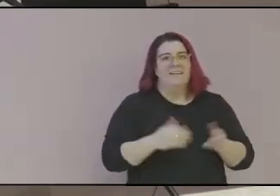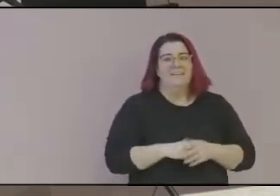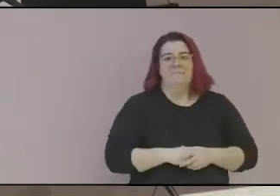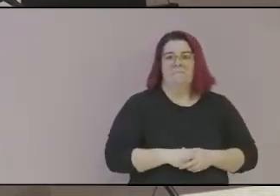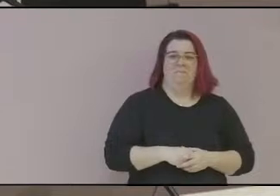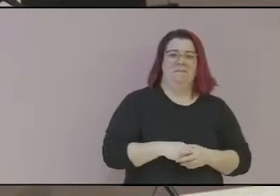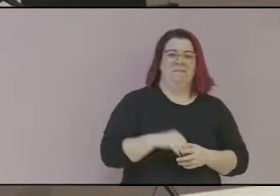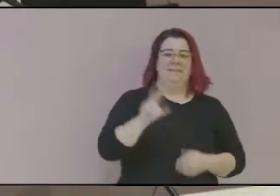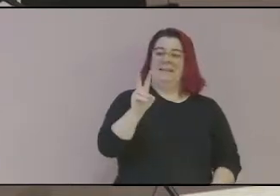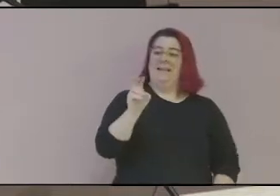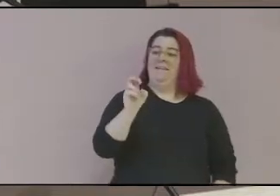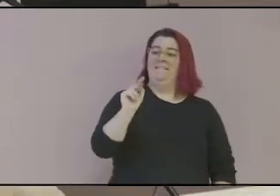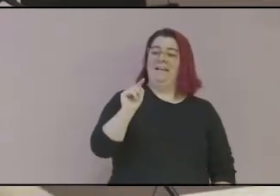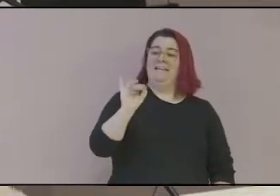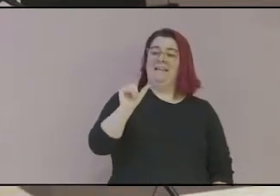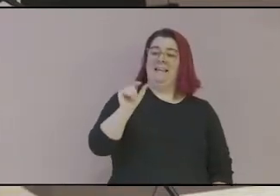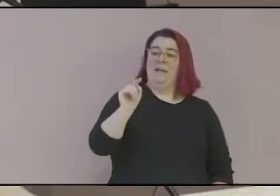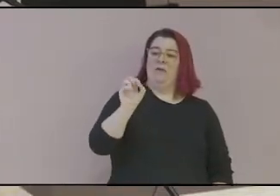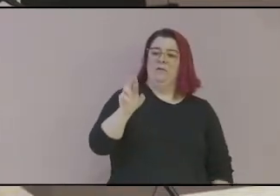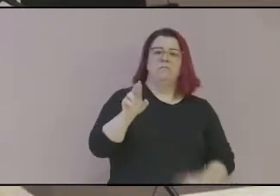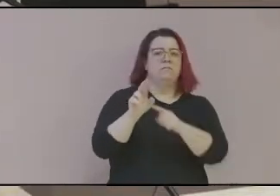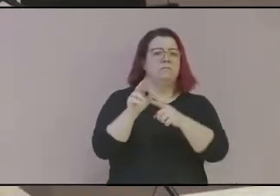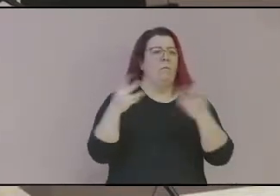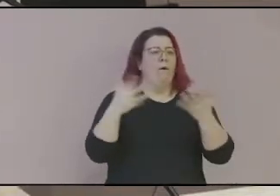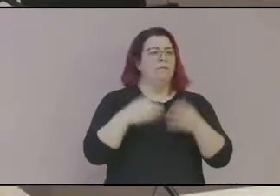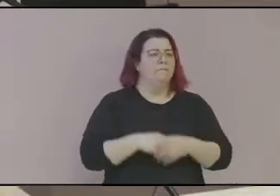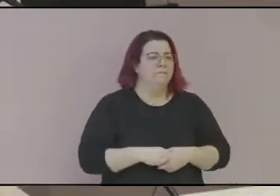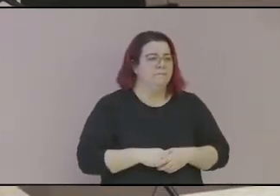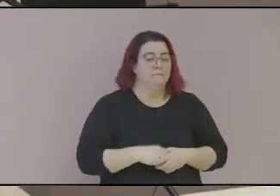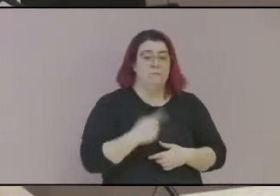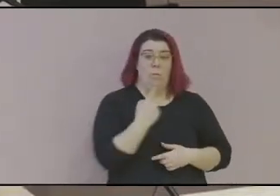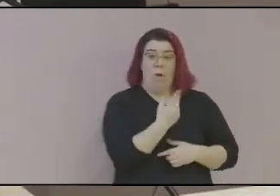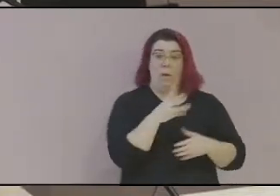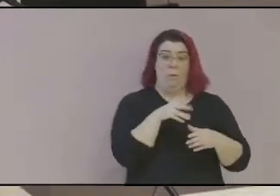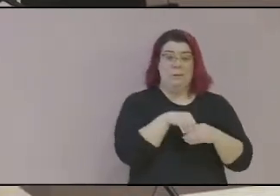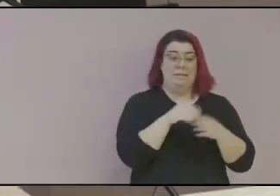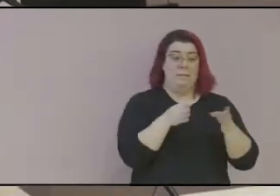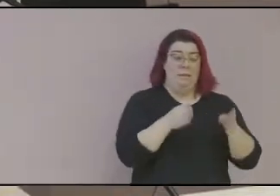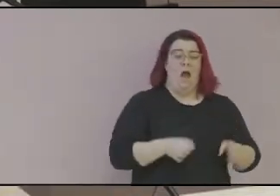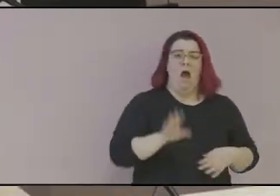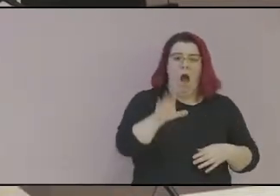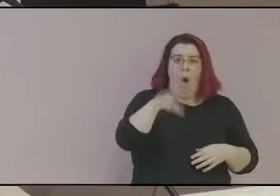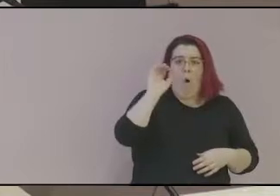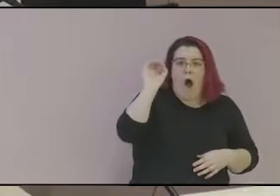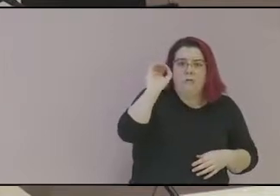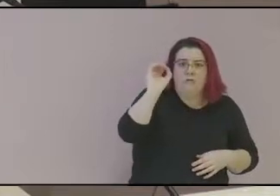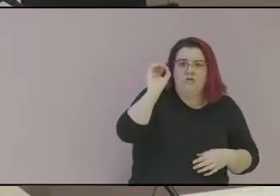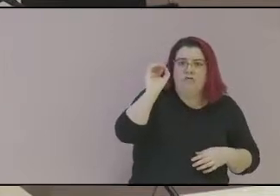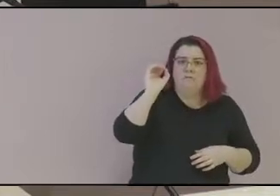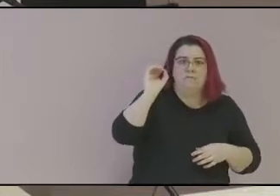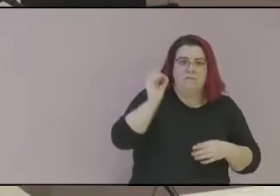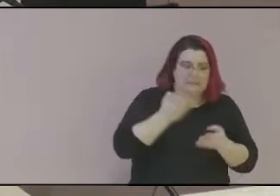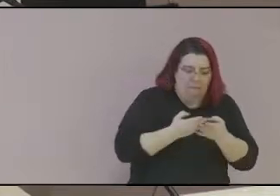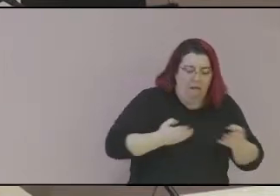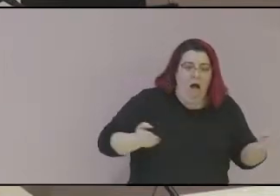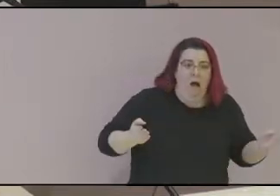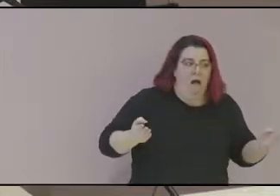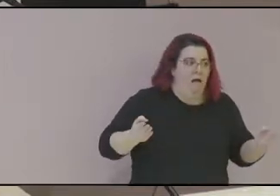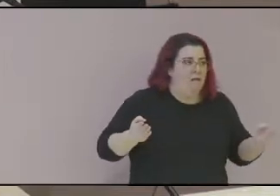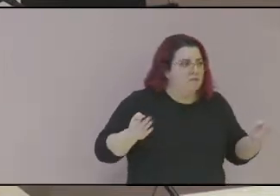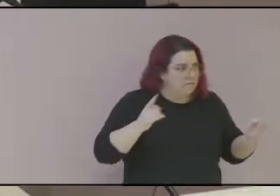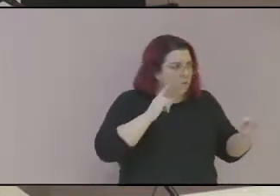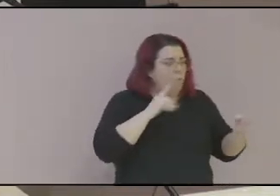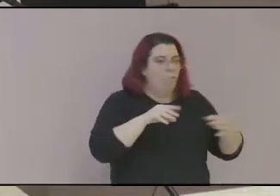a ventilator? People began discussing this at the meeting. One participant mentioned that oxygen supplies would in fact be a limiting